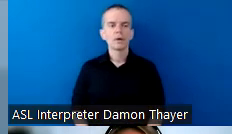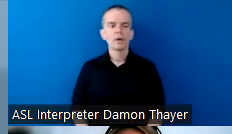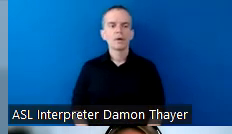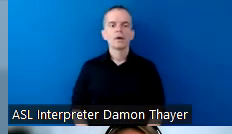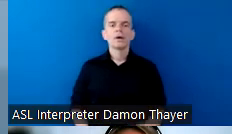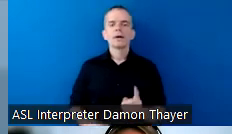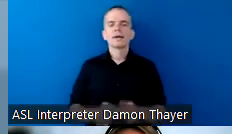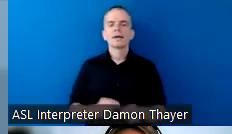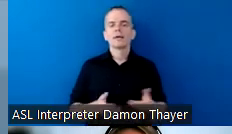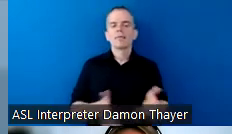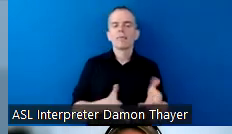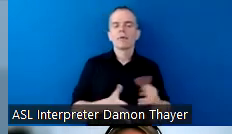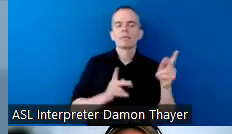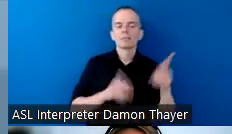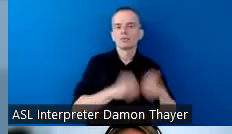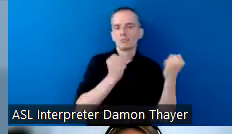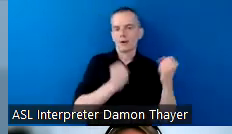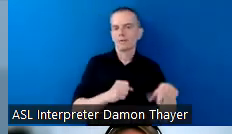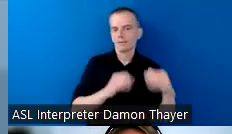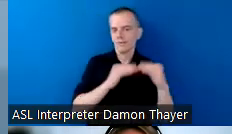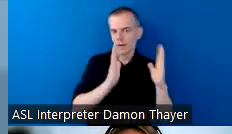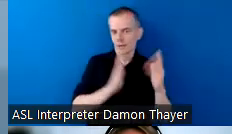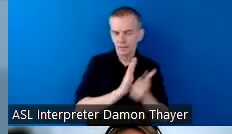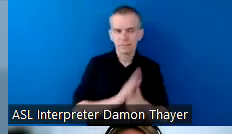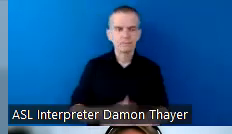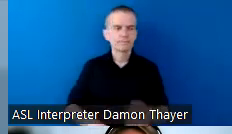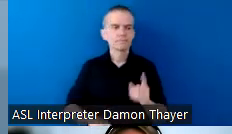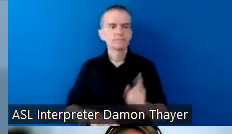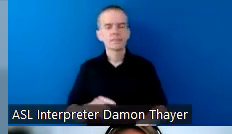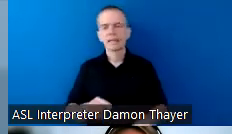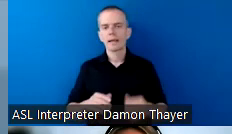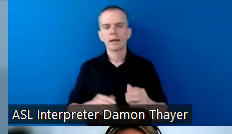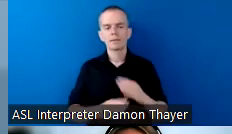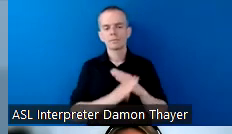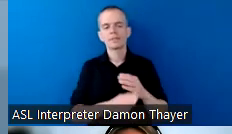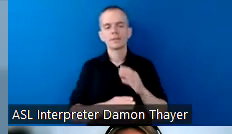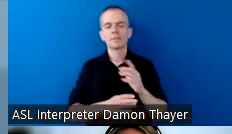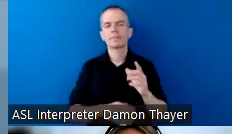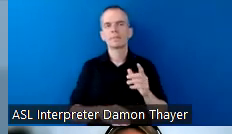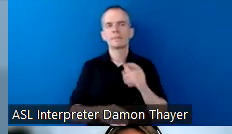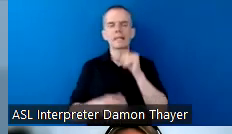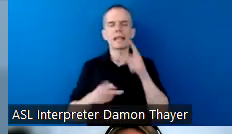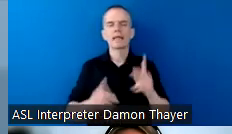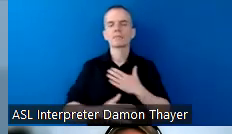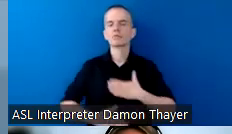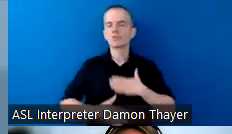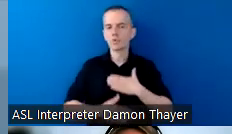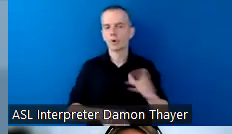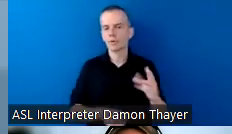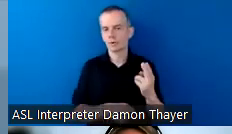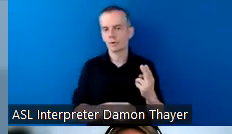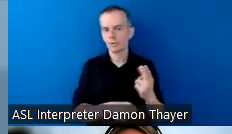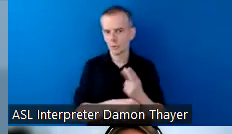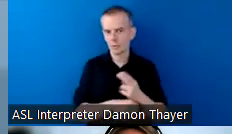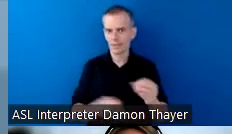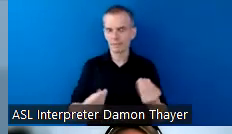violate the fair housing laws. You cannot prevent a person from enjoying their right of use of a property. Another common source of